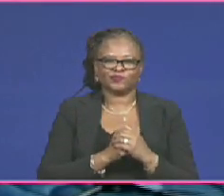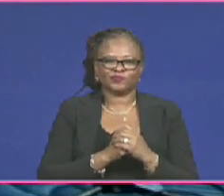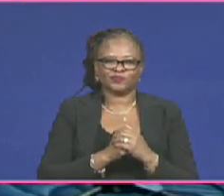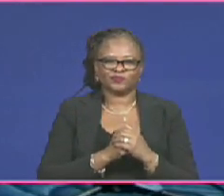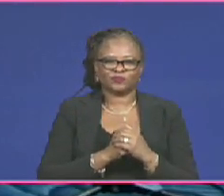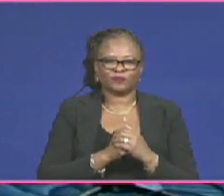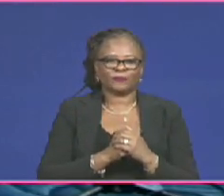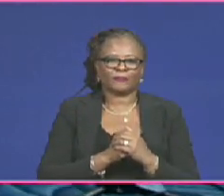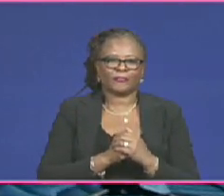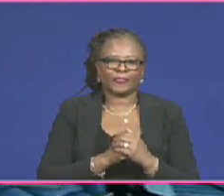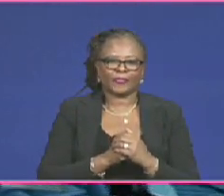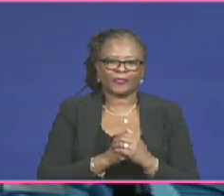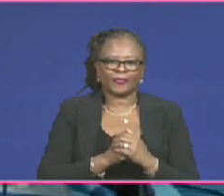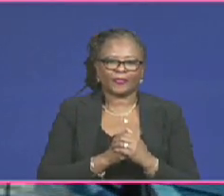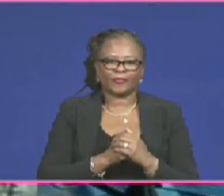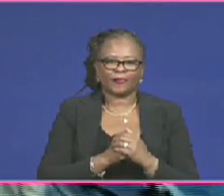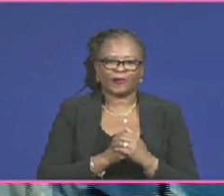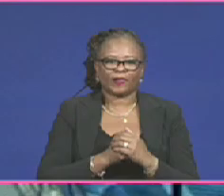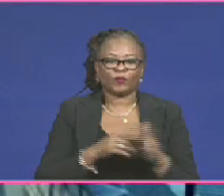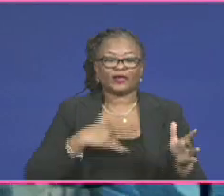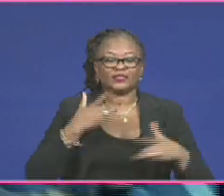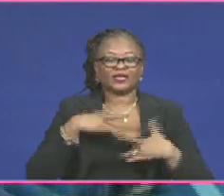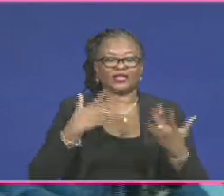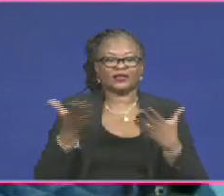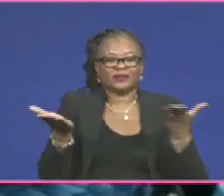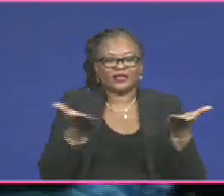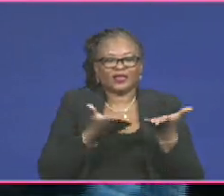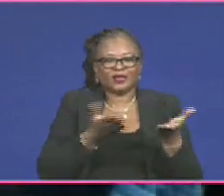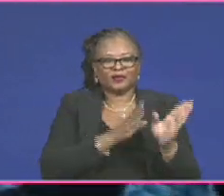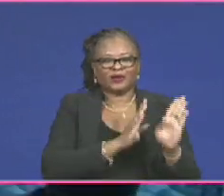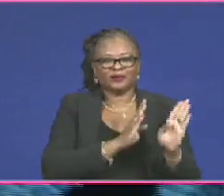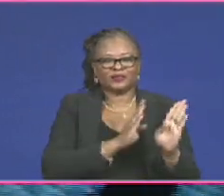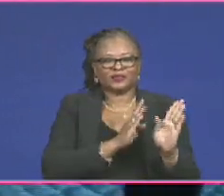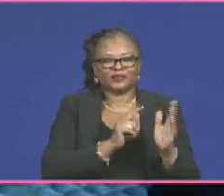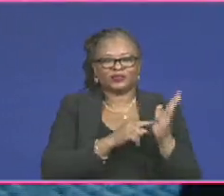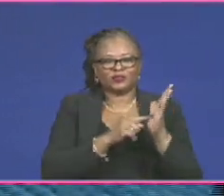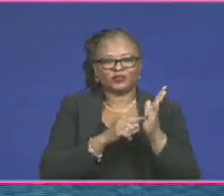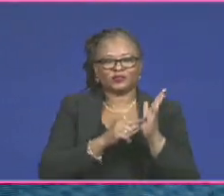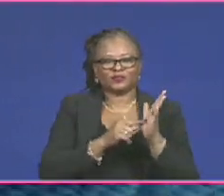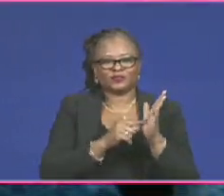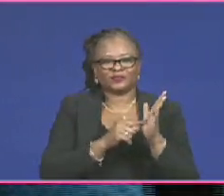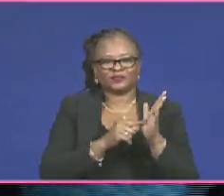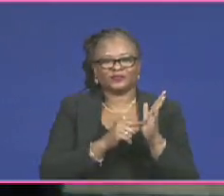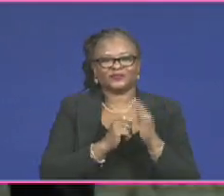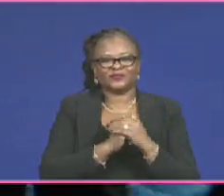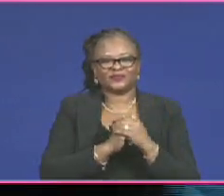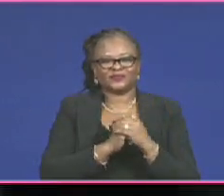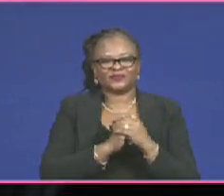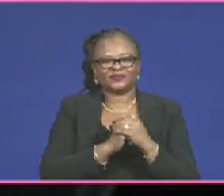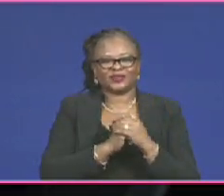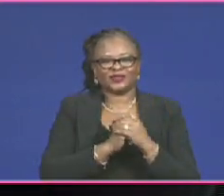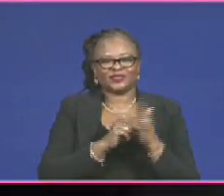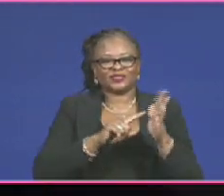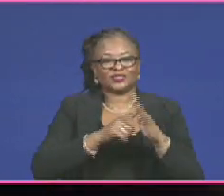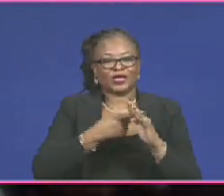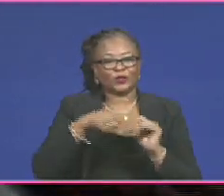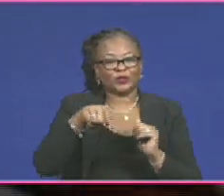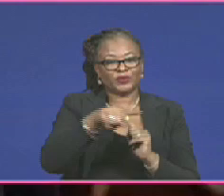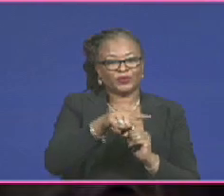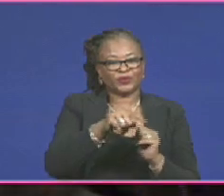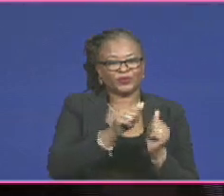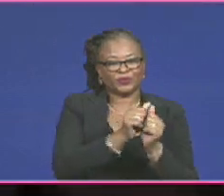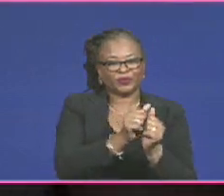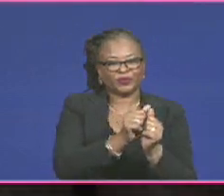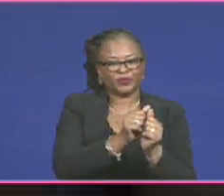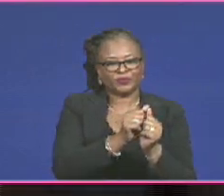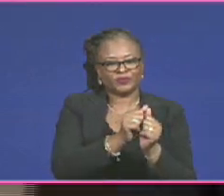First of all, we're honored to be here, and I was really excited to get into the field until I saw the field. And I saw these guys in it, and I was like, oh